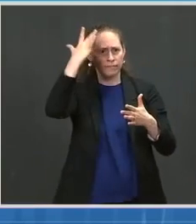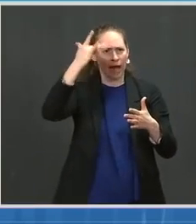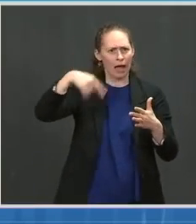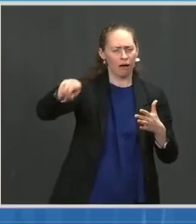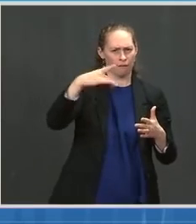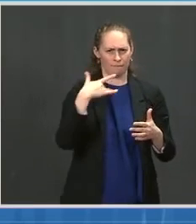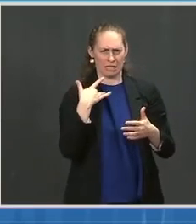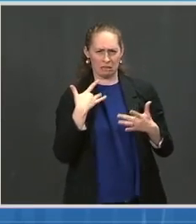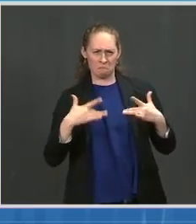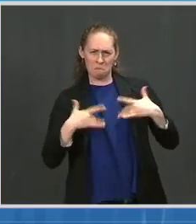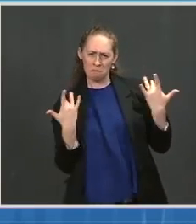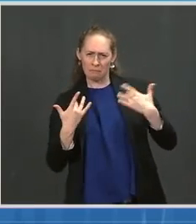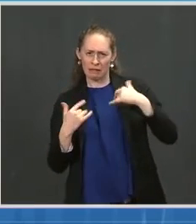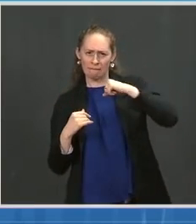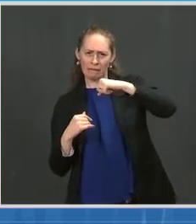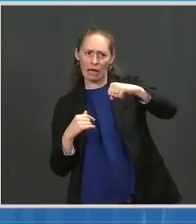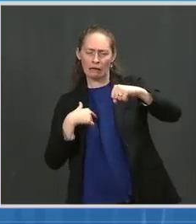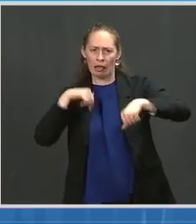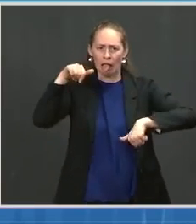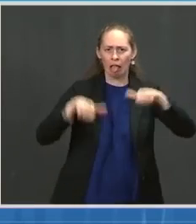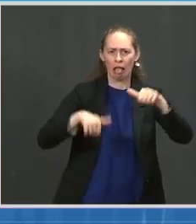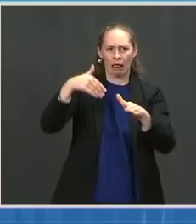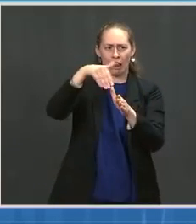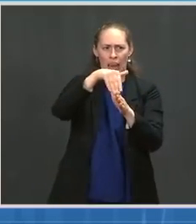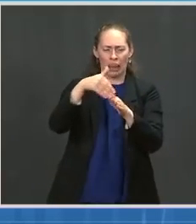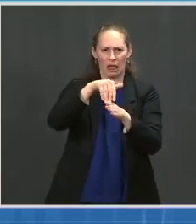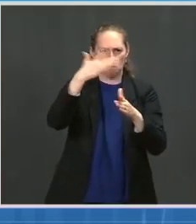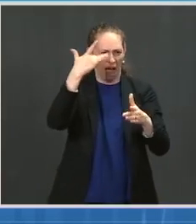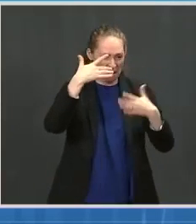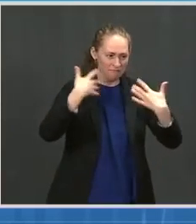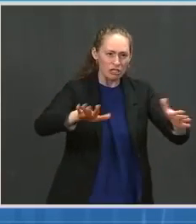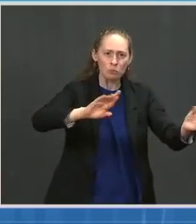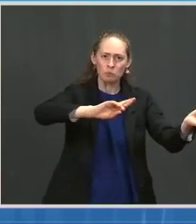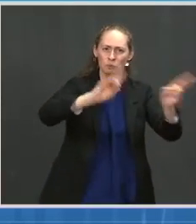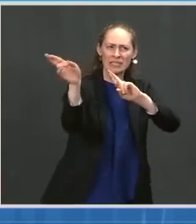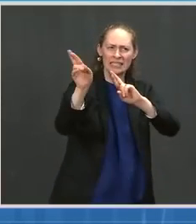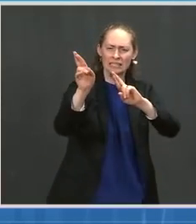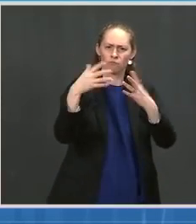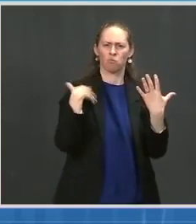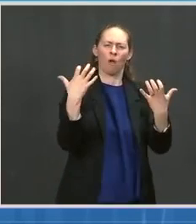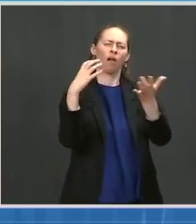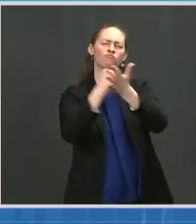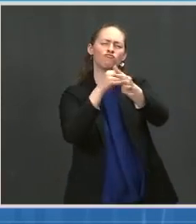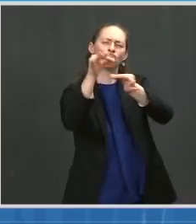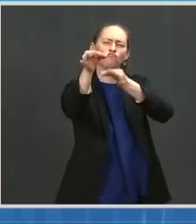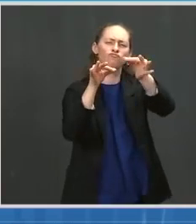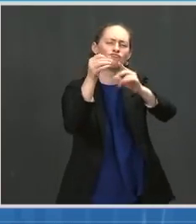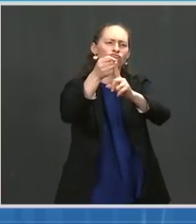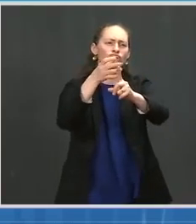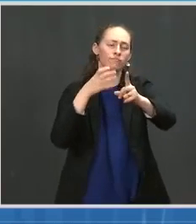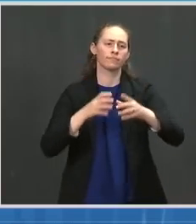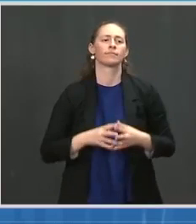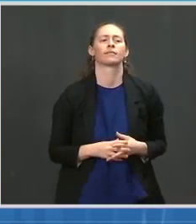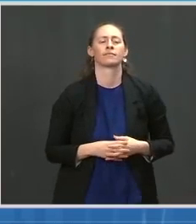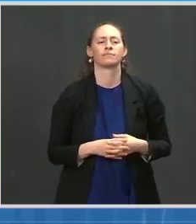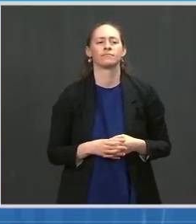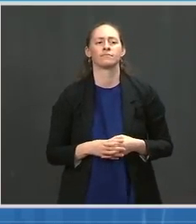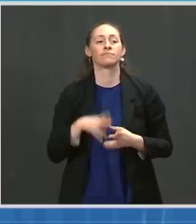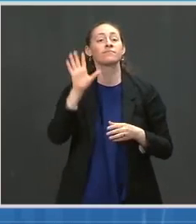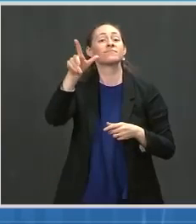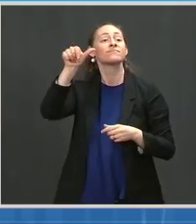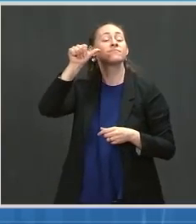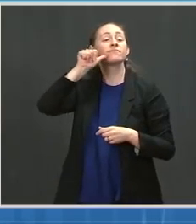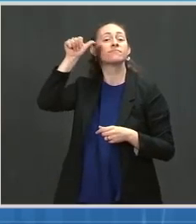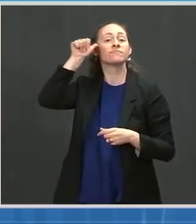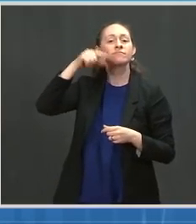of people wanting to get vaccinated. So I'd like to answer that question. Yesterday, Science Magazine